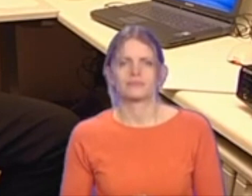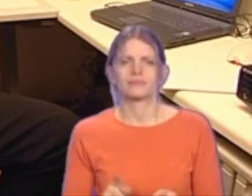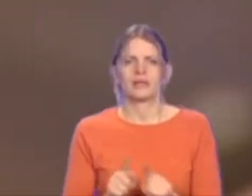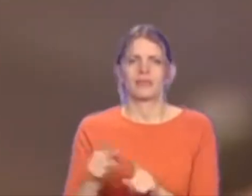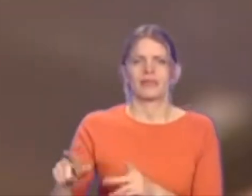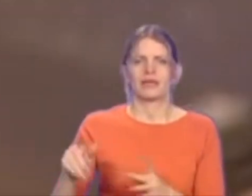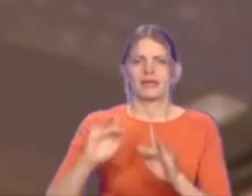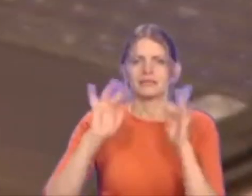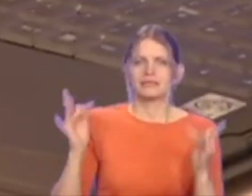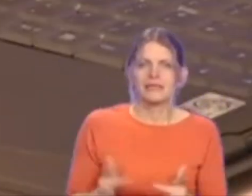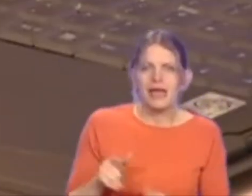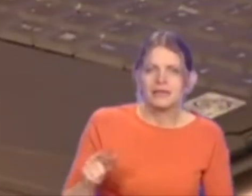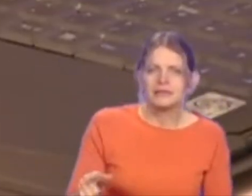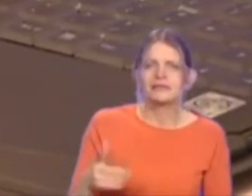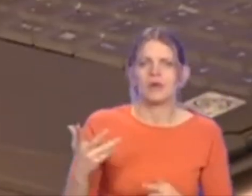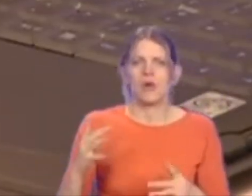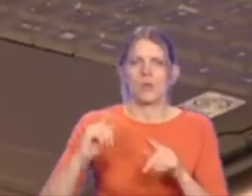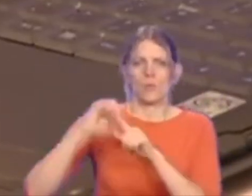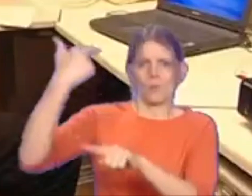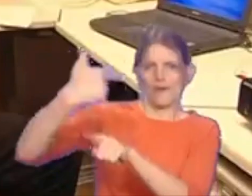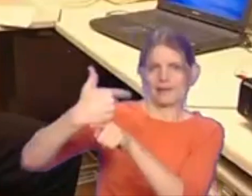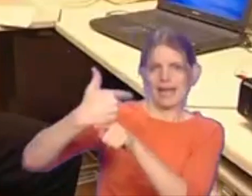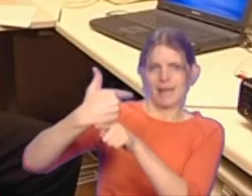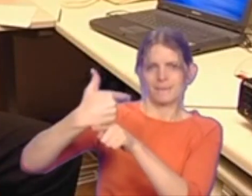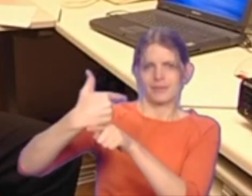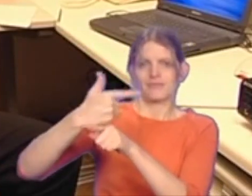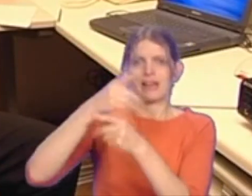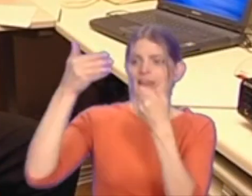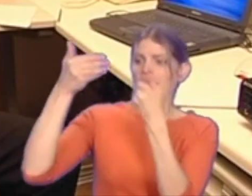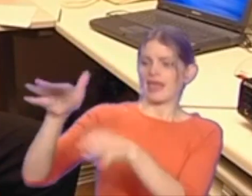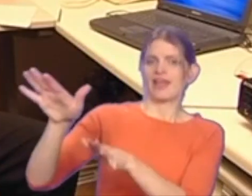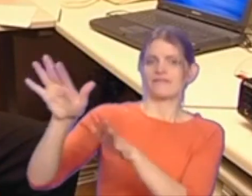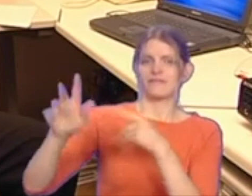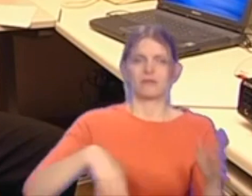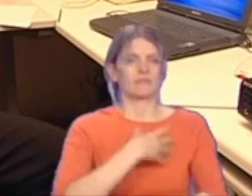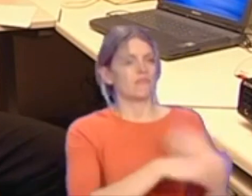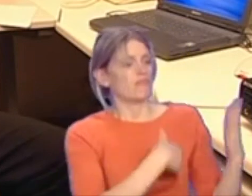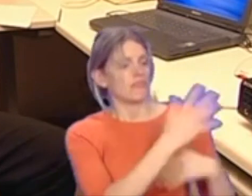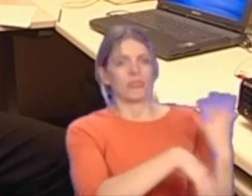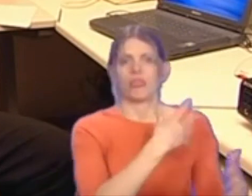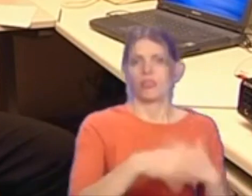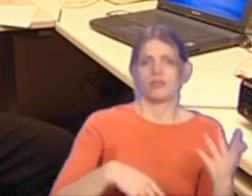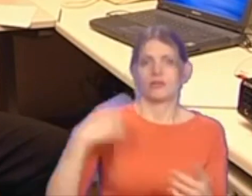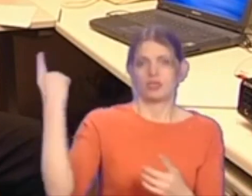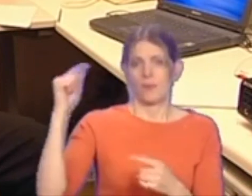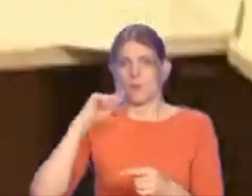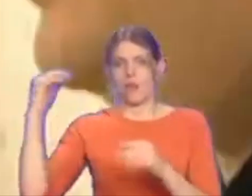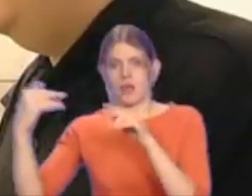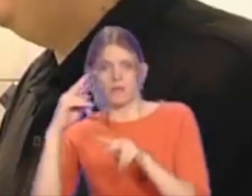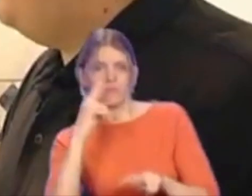will photograph anybody who is in your flat, and they won't be able to delete the photographs that have been taken because they've been sent